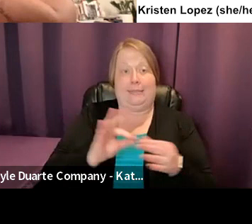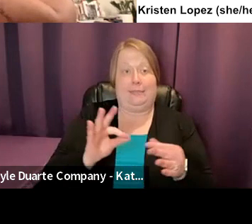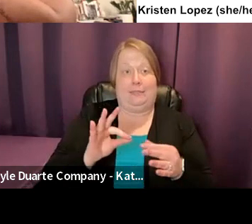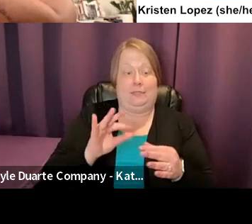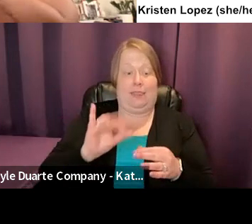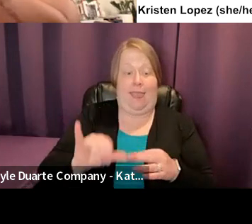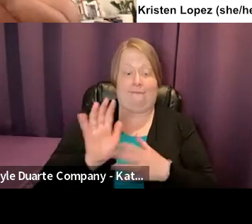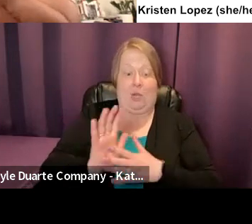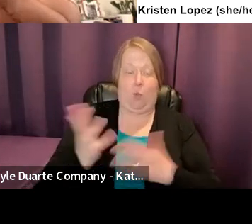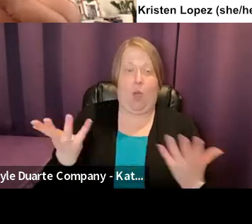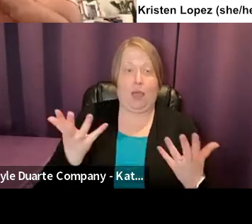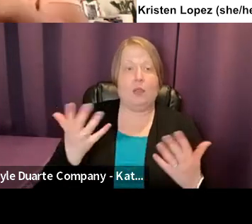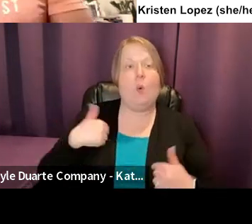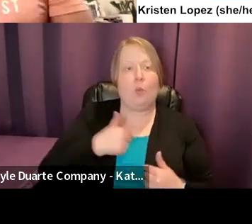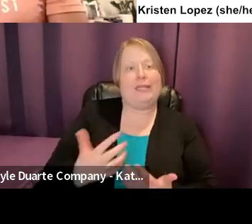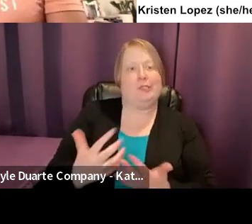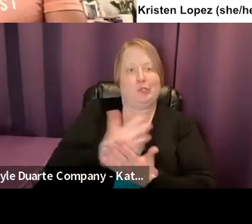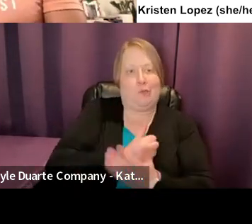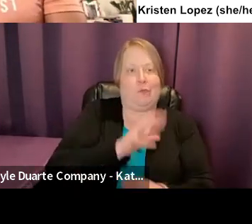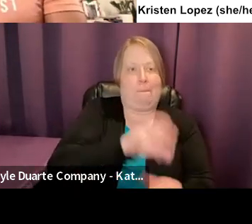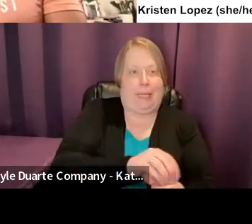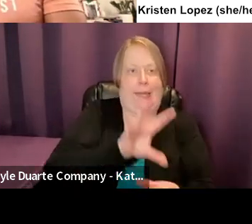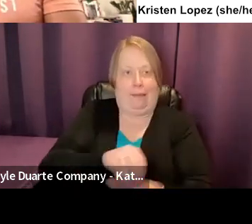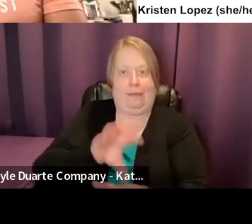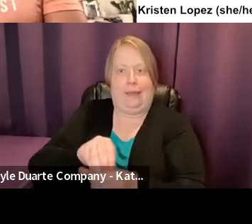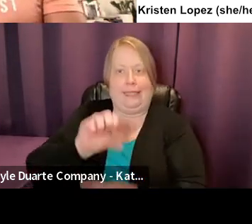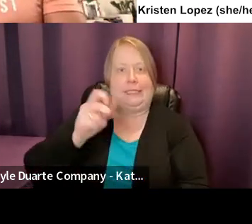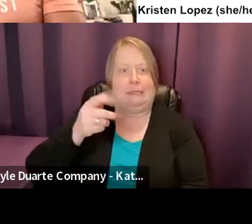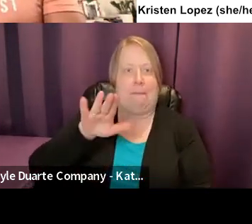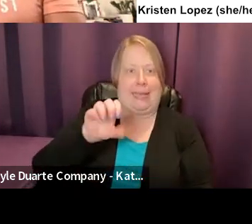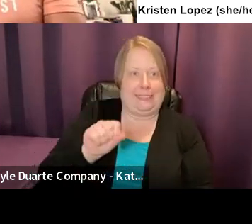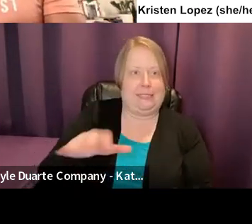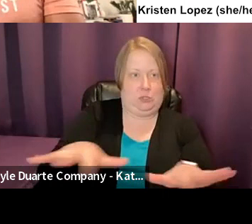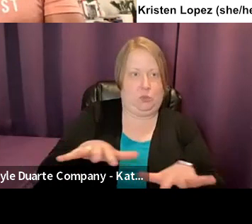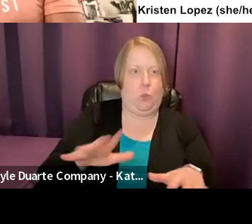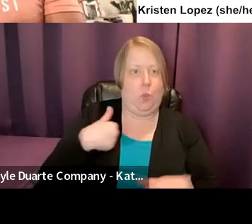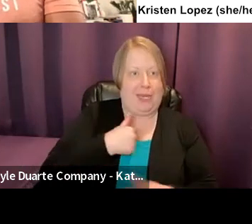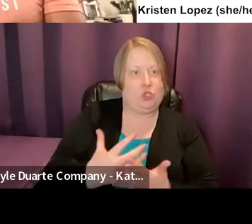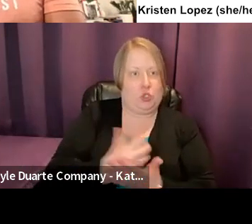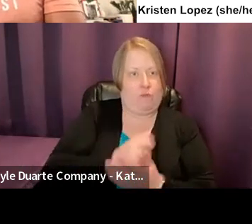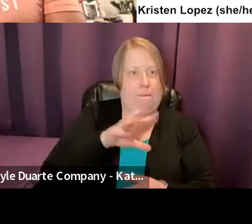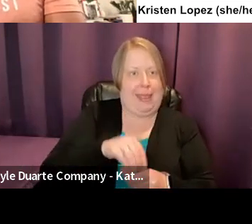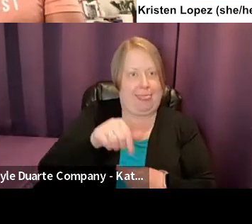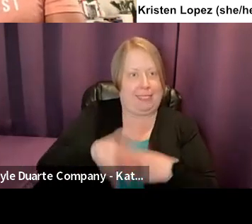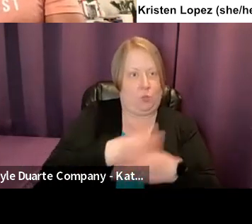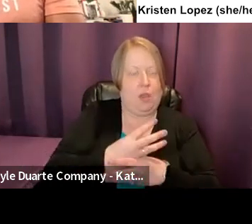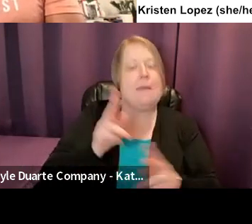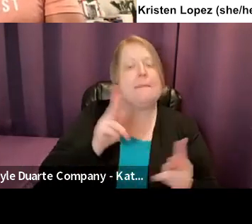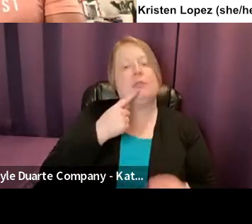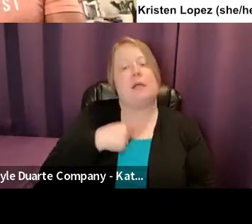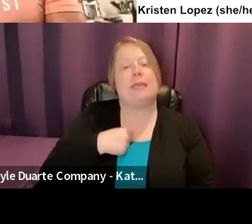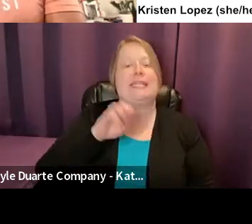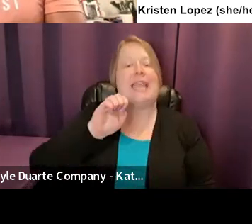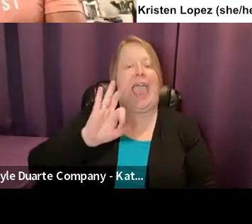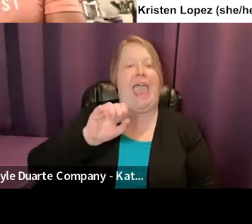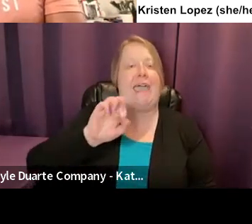deserve to be in these spaces. We deserve to be in this world. People told me it's effortlessly inclusive